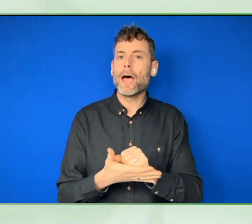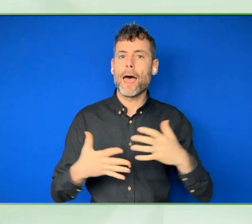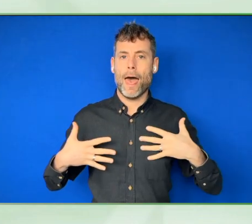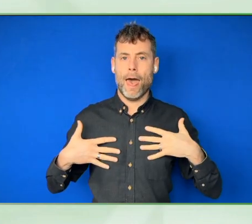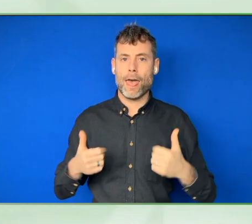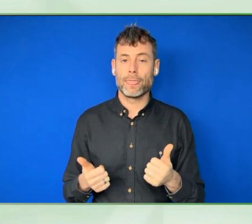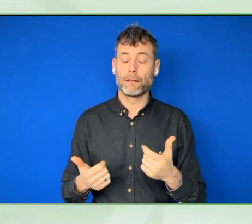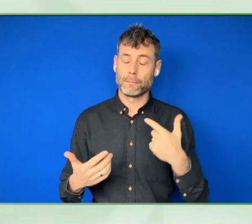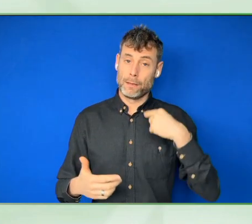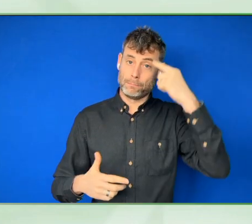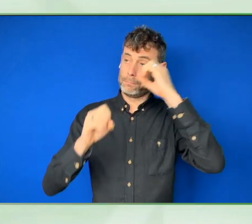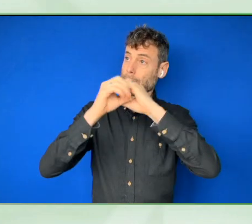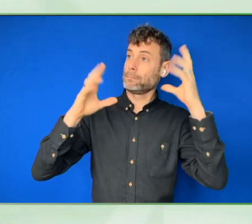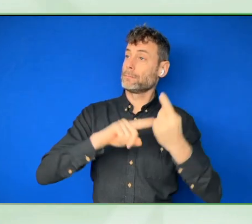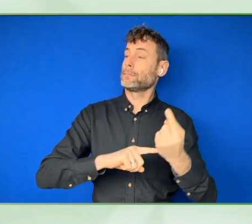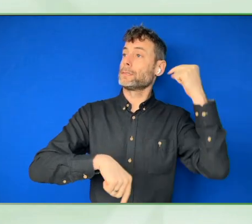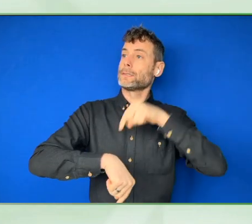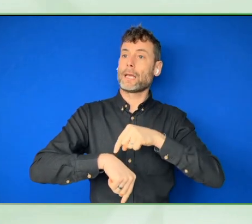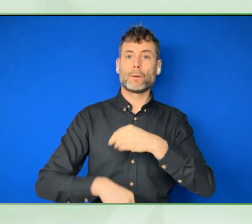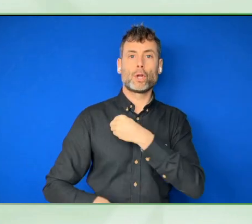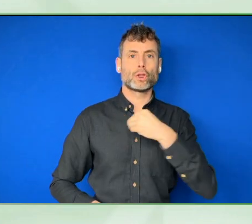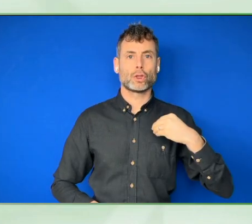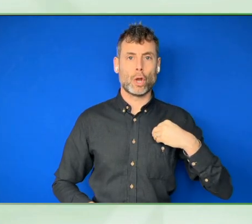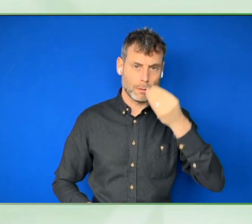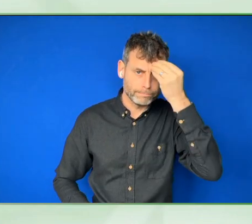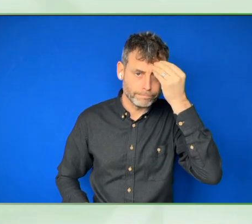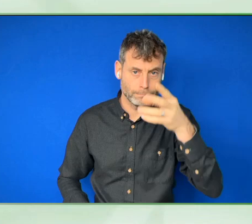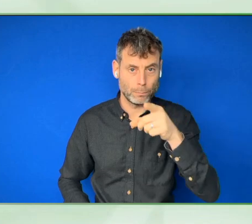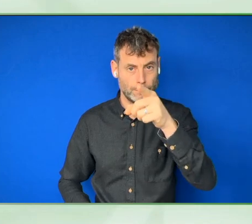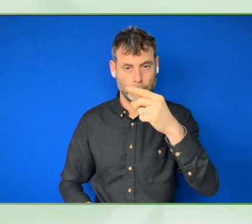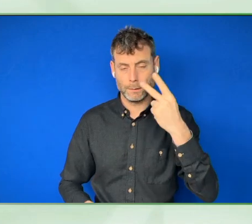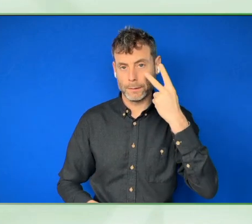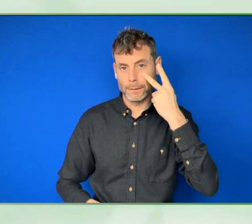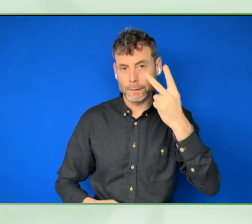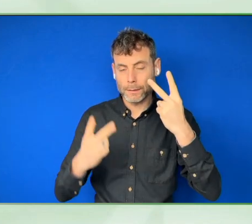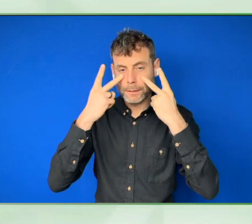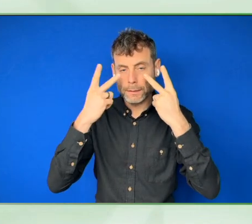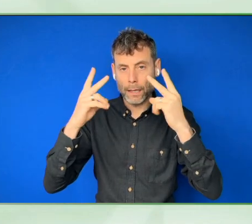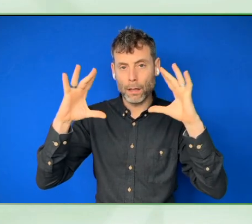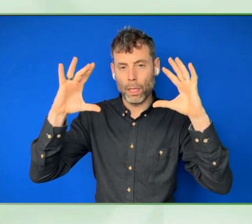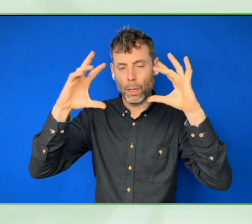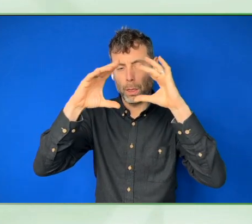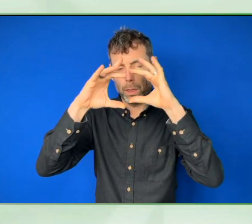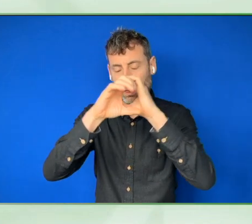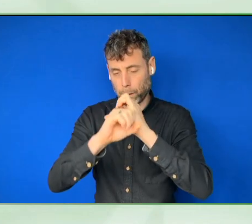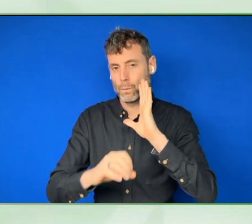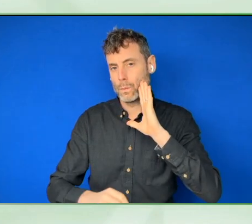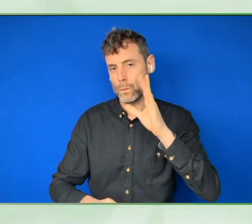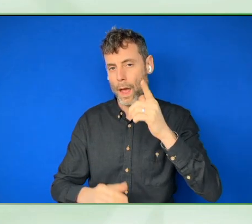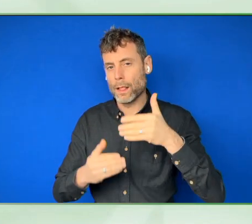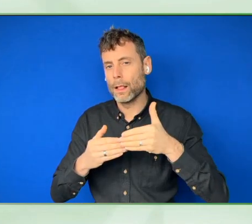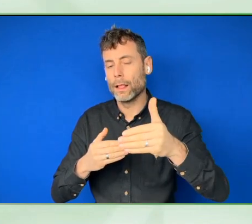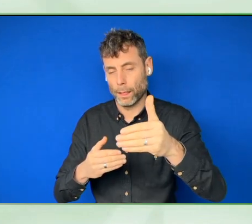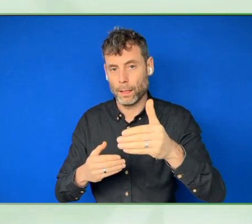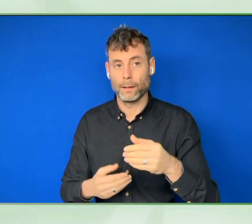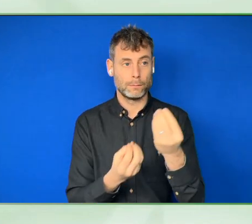time. So if you happen to have had a diagnosis experience, where was that?